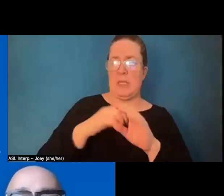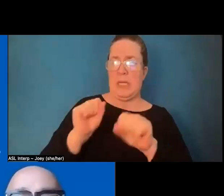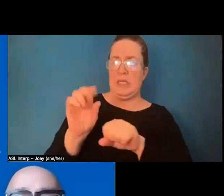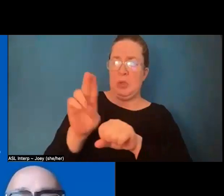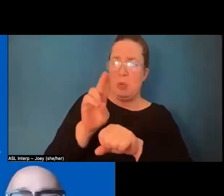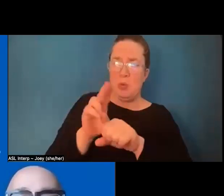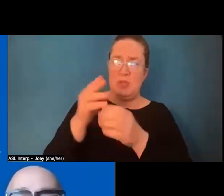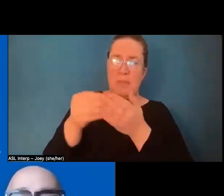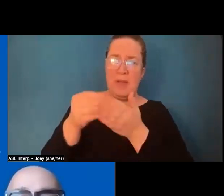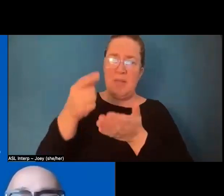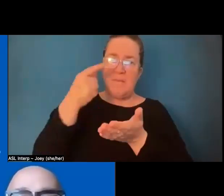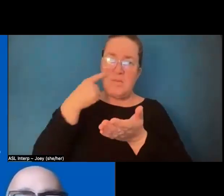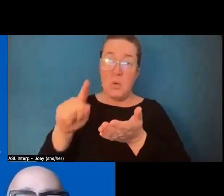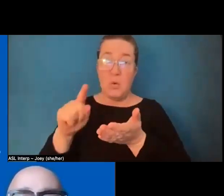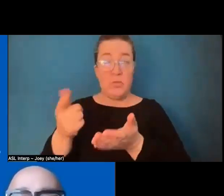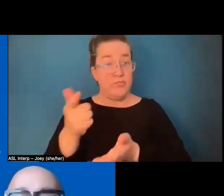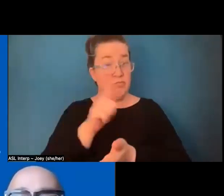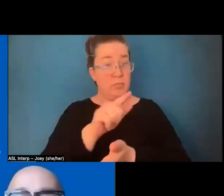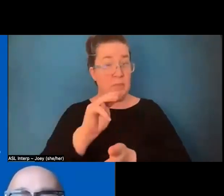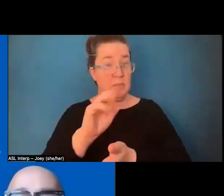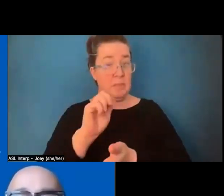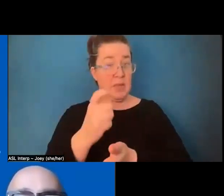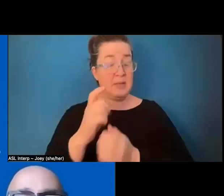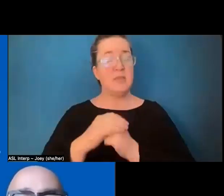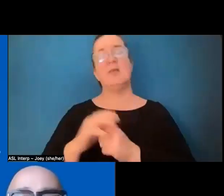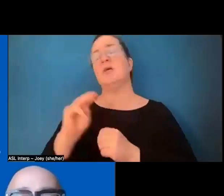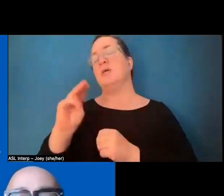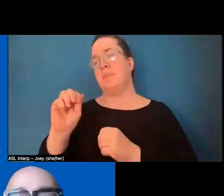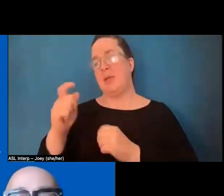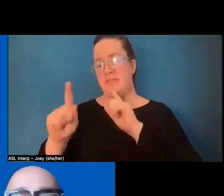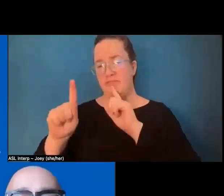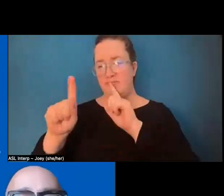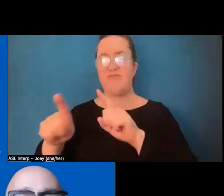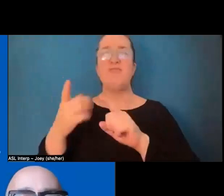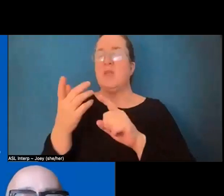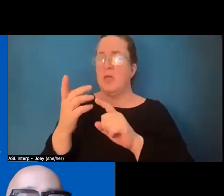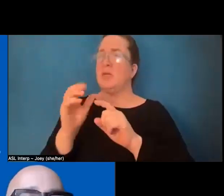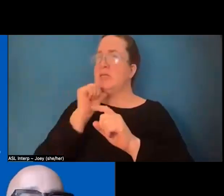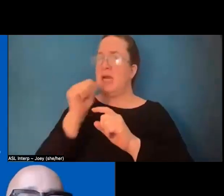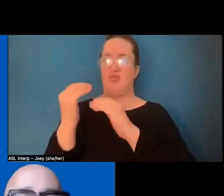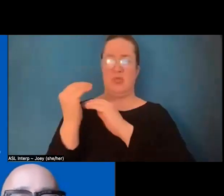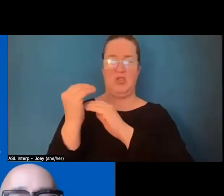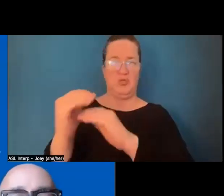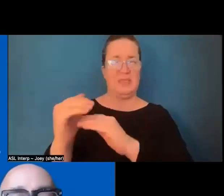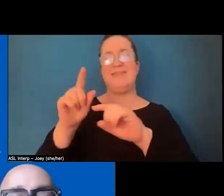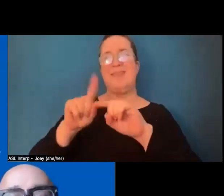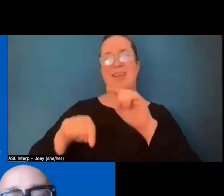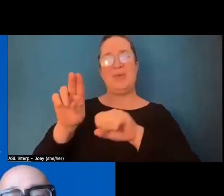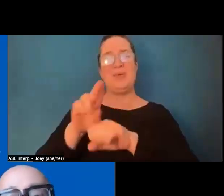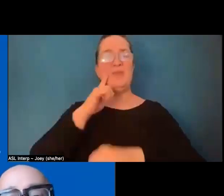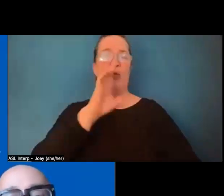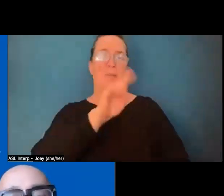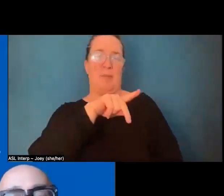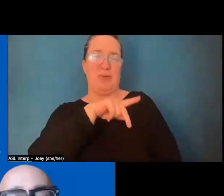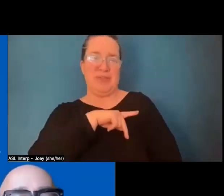you answer that one? Sure. So these funds are unrestricted, but they cannot be used on personal expenses like home